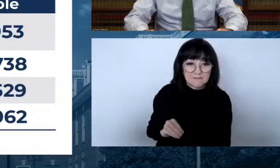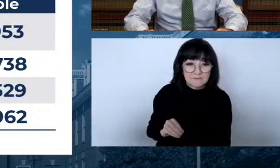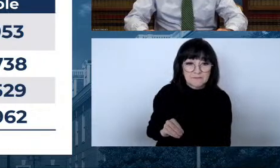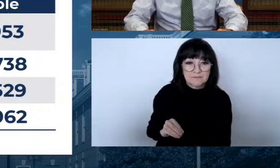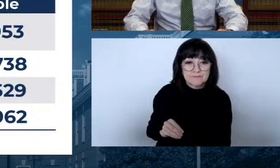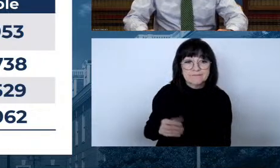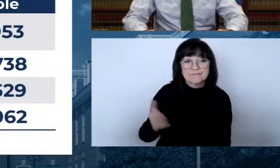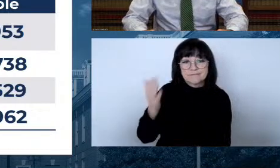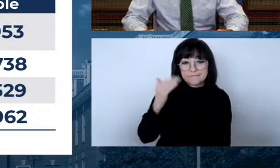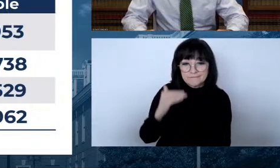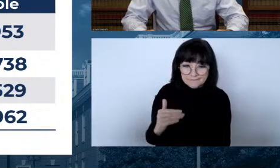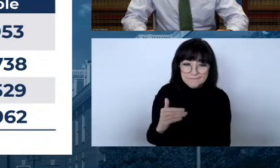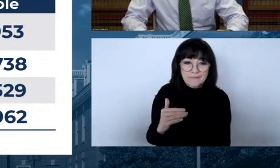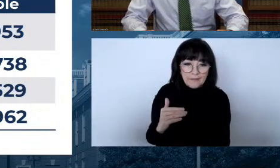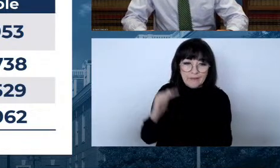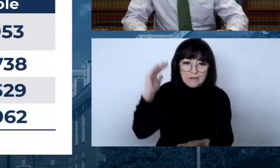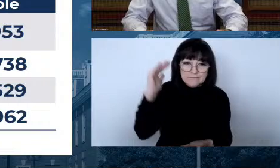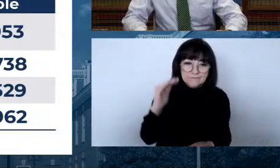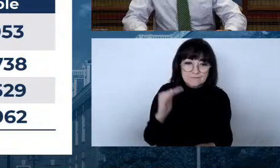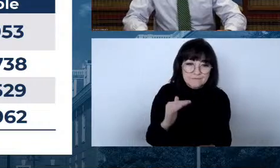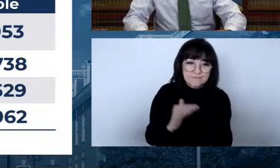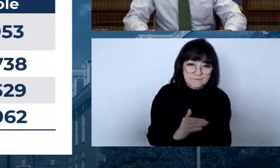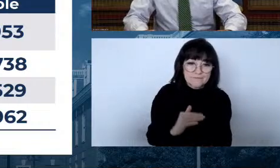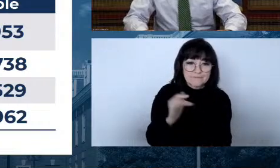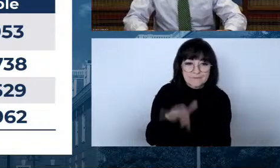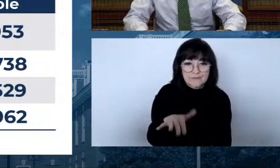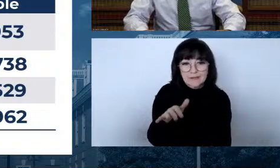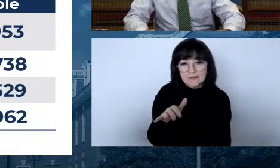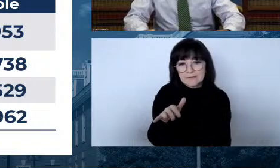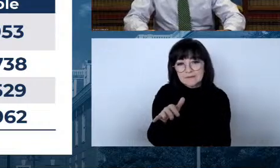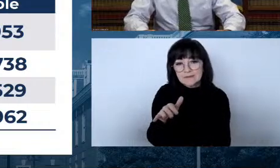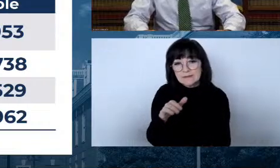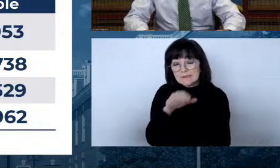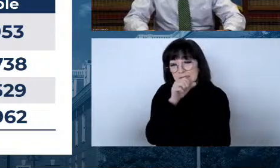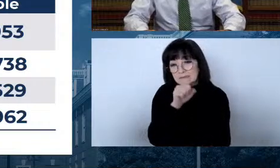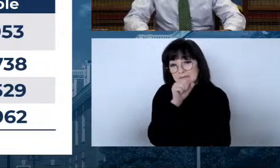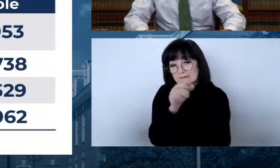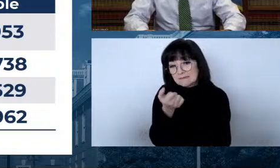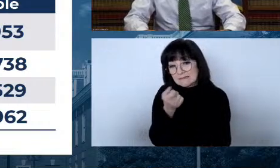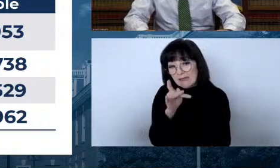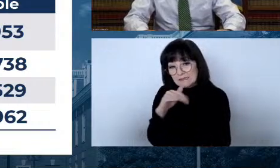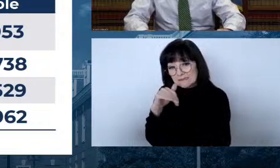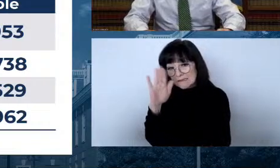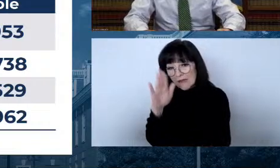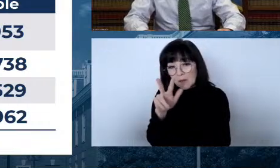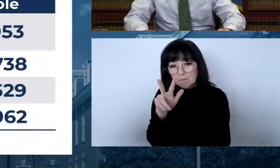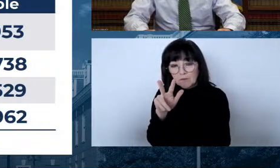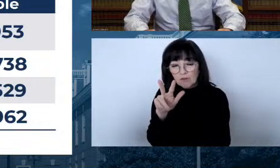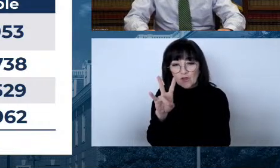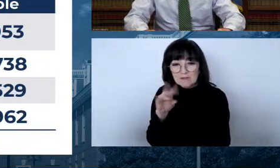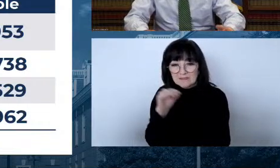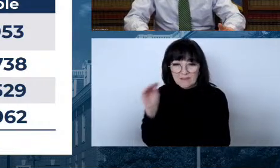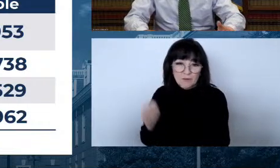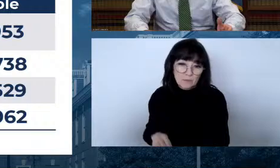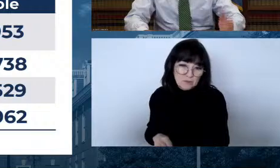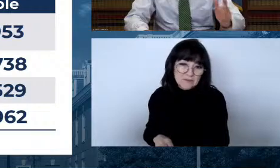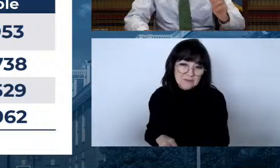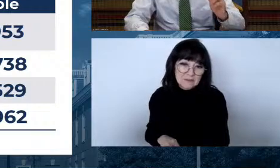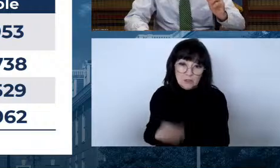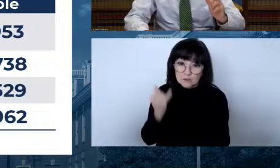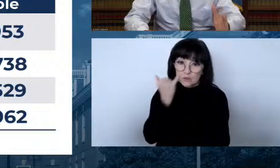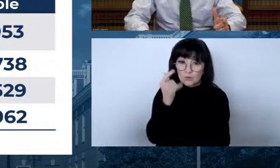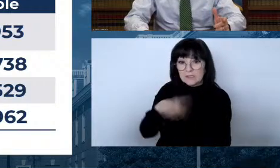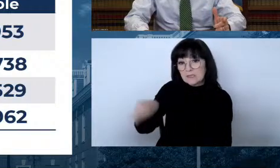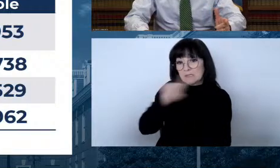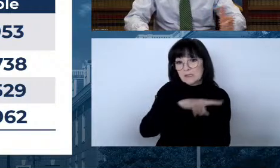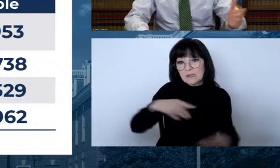gets lower, obviously, down to 18% for 18 and older at 37%. So if you haven't gotten a booster,